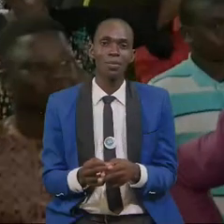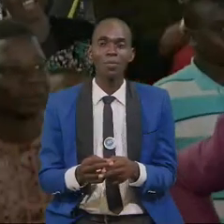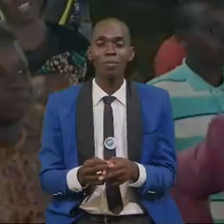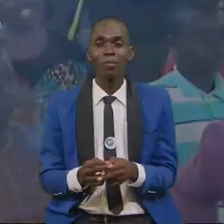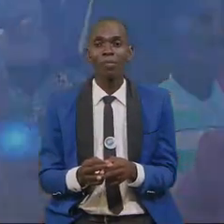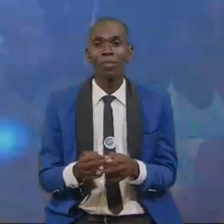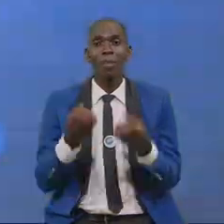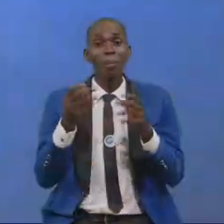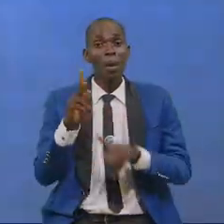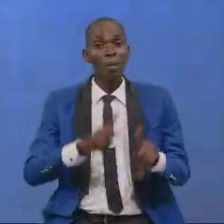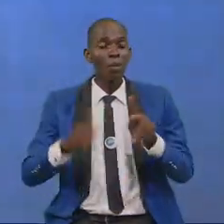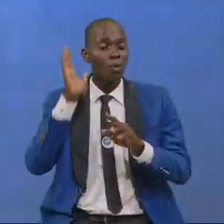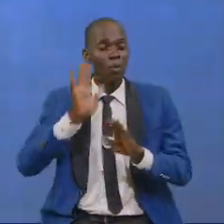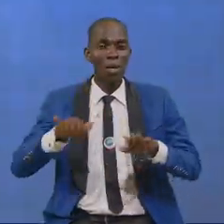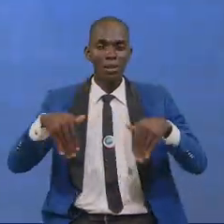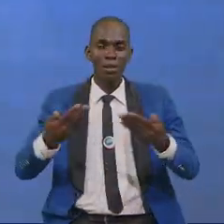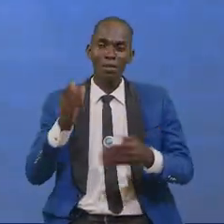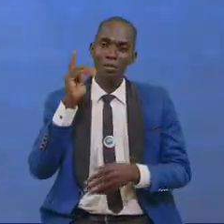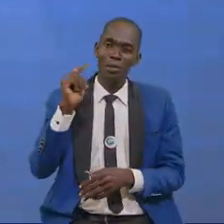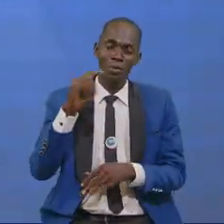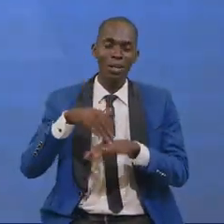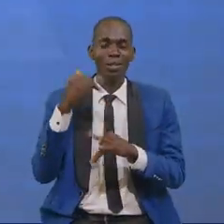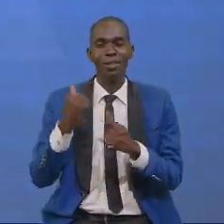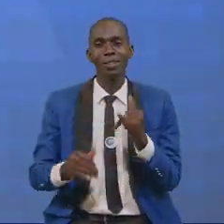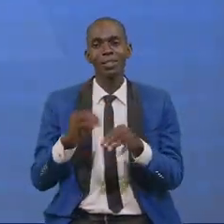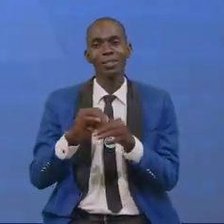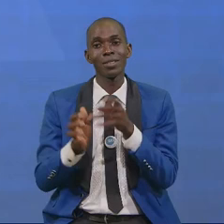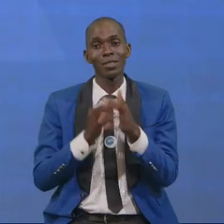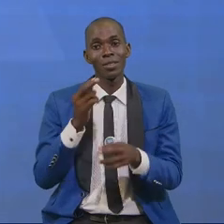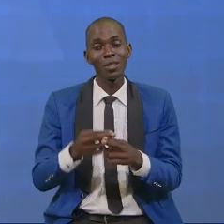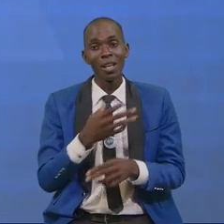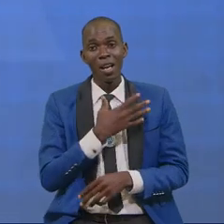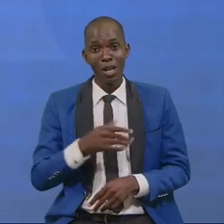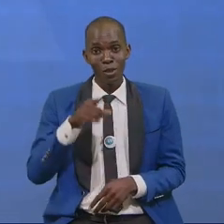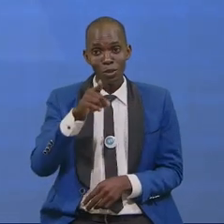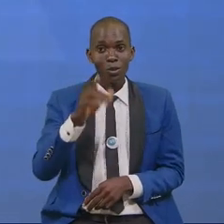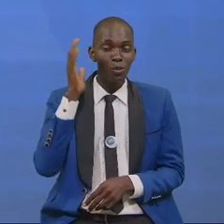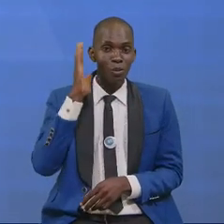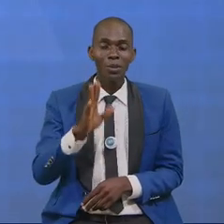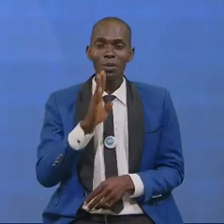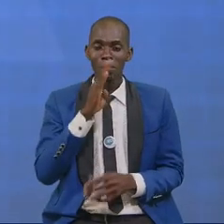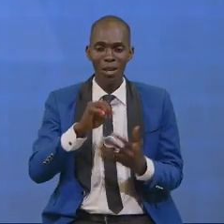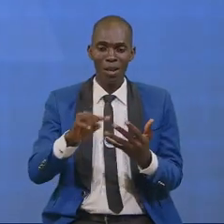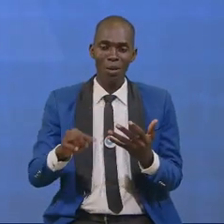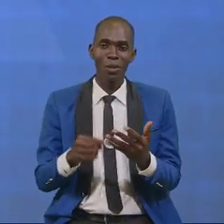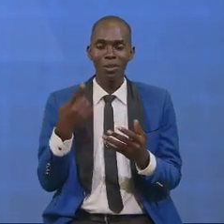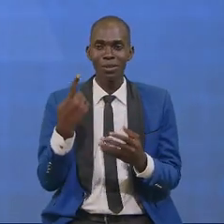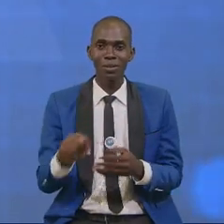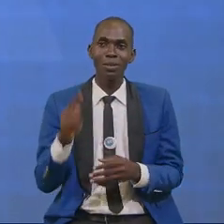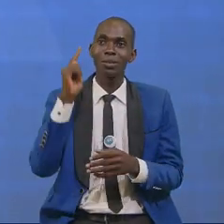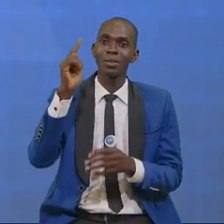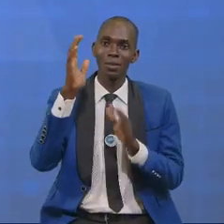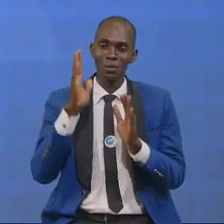going to give testimonies at the end, and you will be a sharer of the miracle